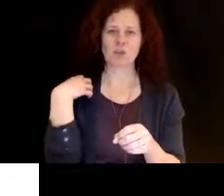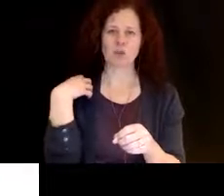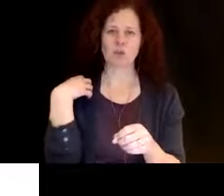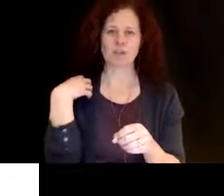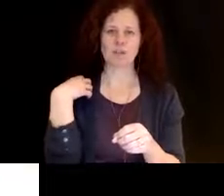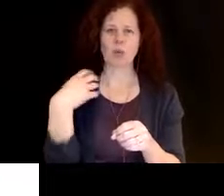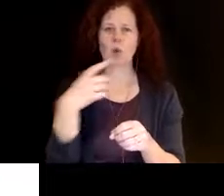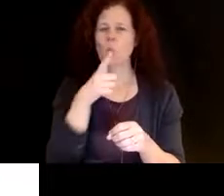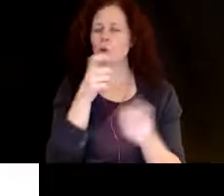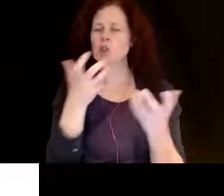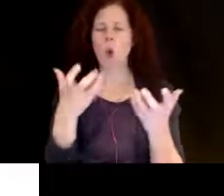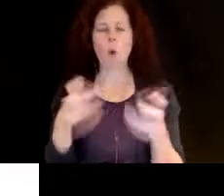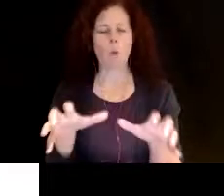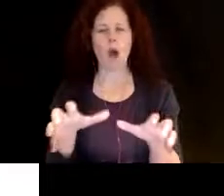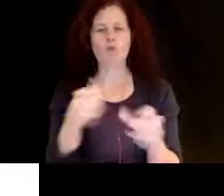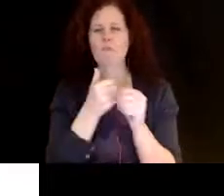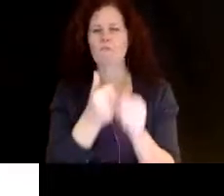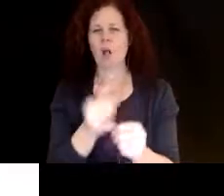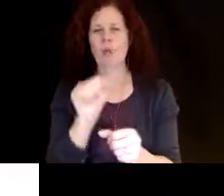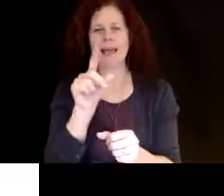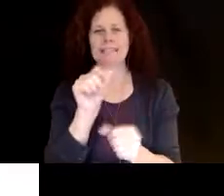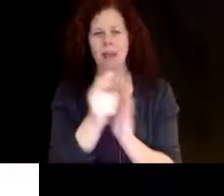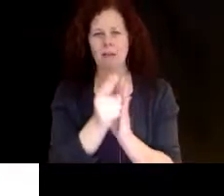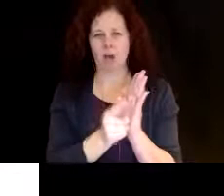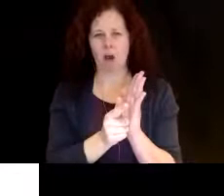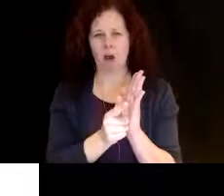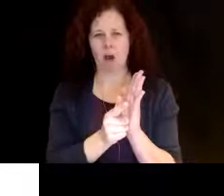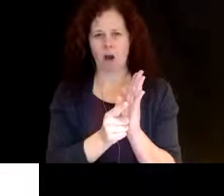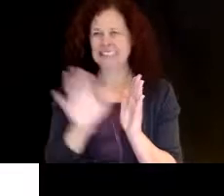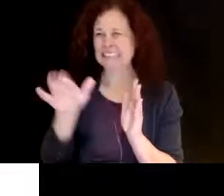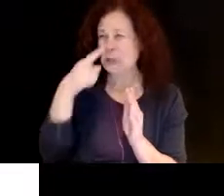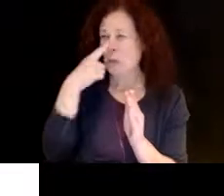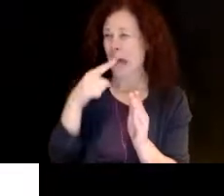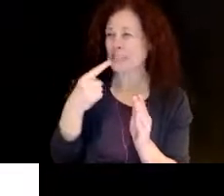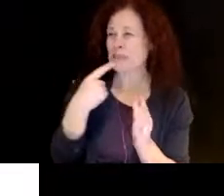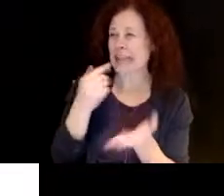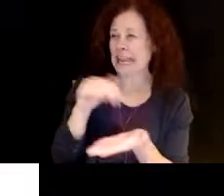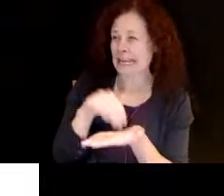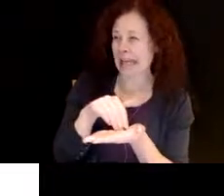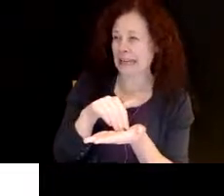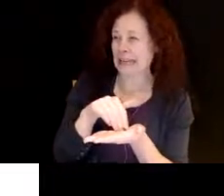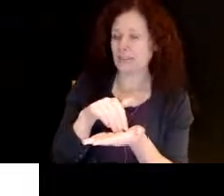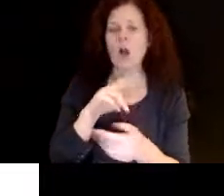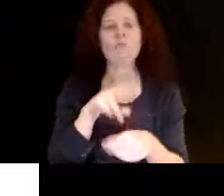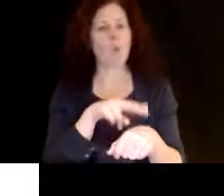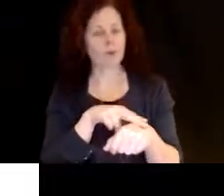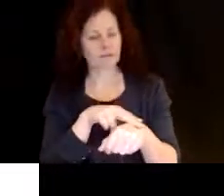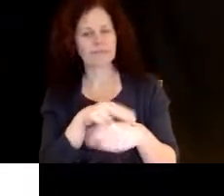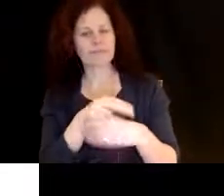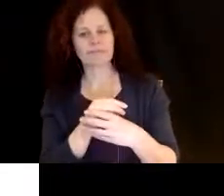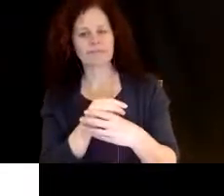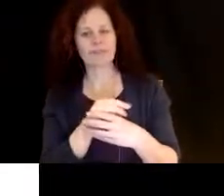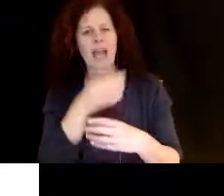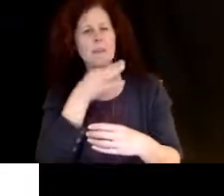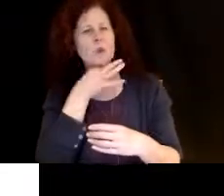Could you repeat that question, please? Of course I can. I will start at the top. Is this a common